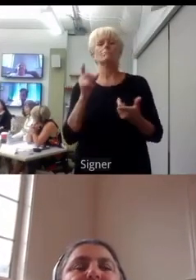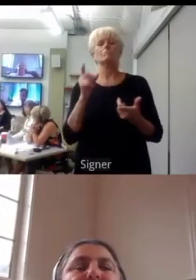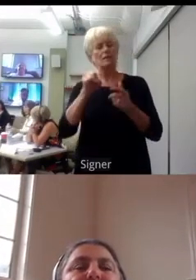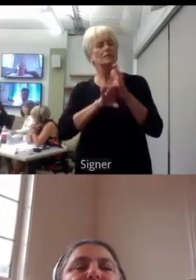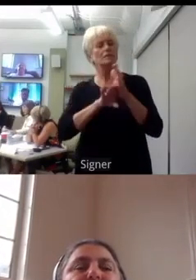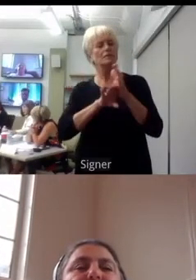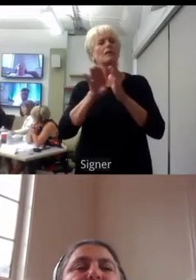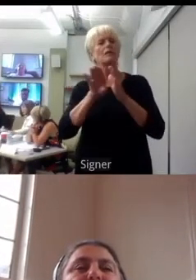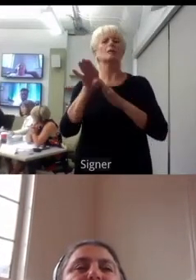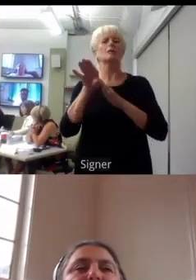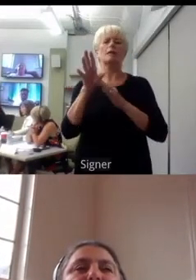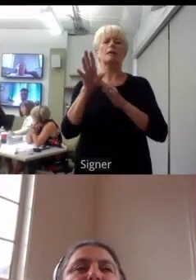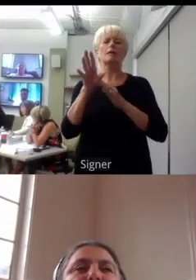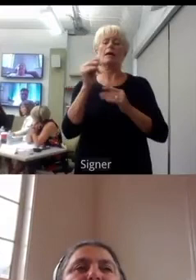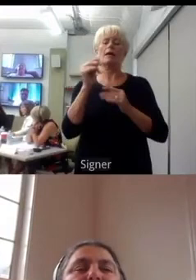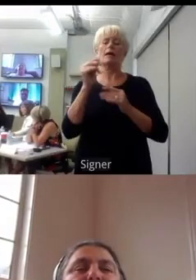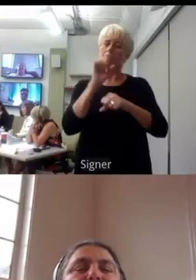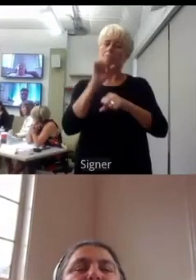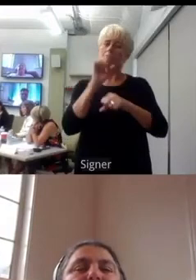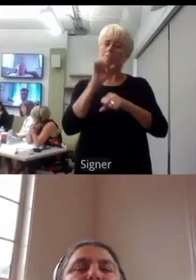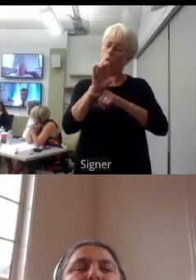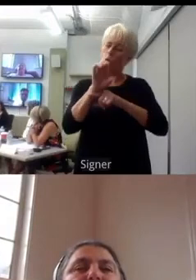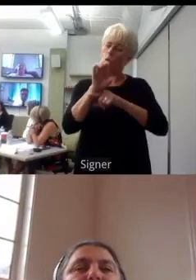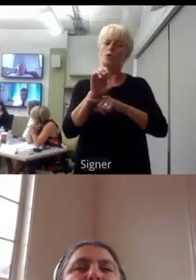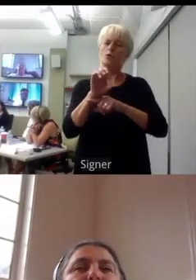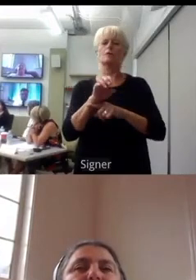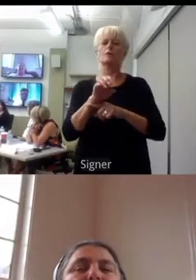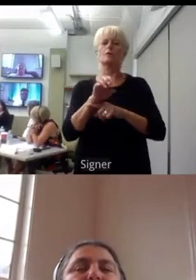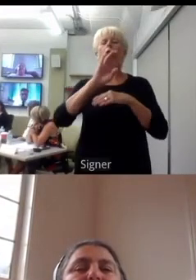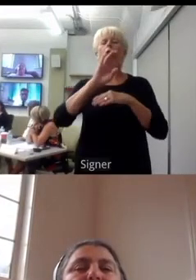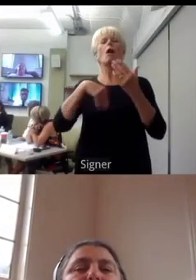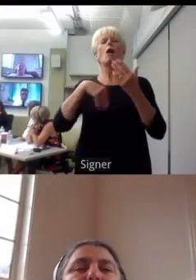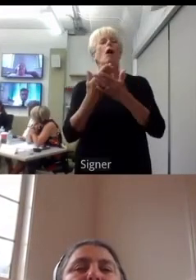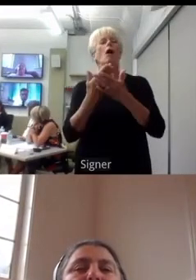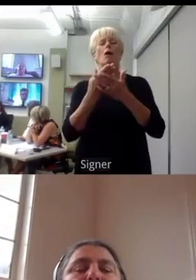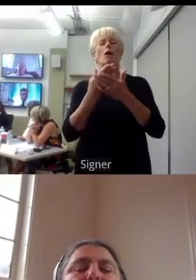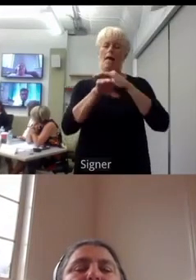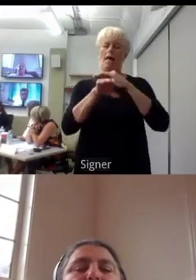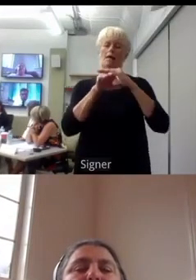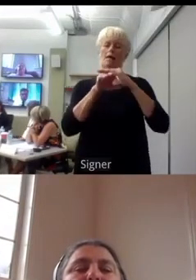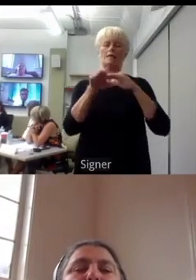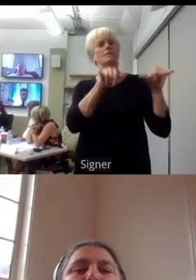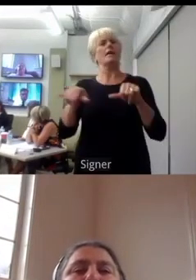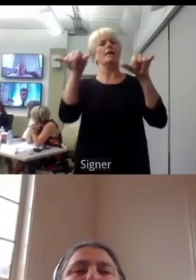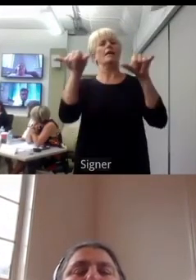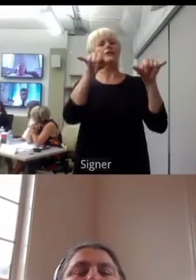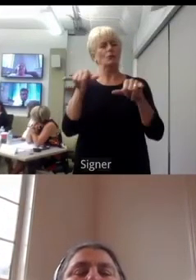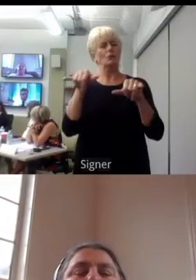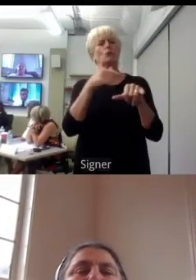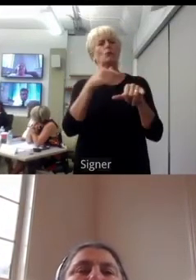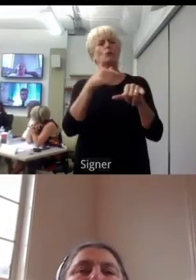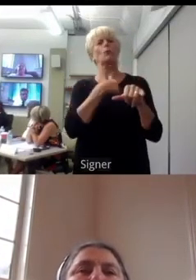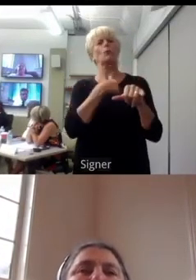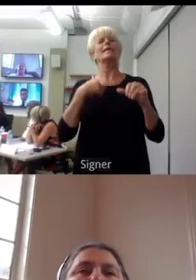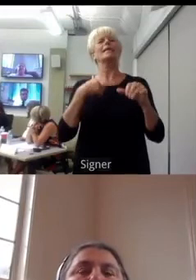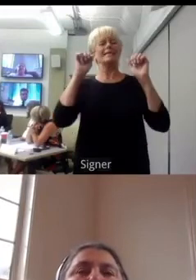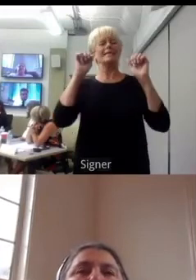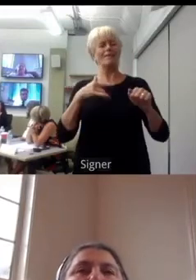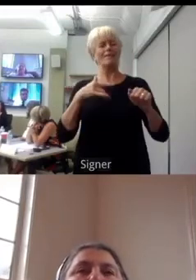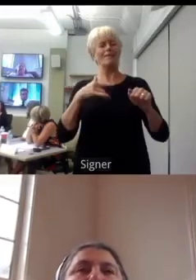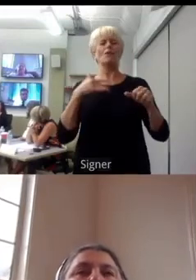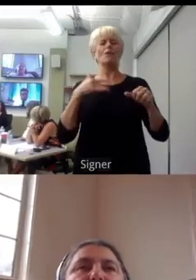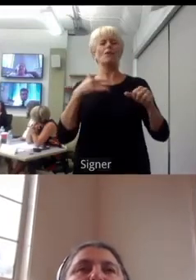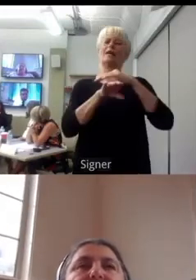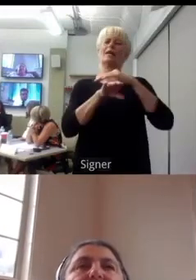enforce all the accessibility standards needed to get us there. And we'll hear in a few minutes from the